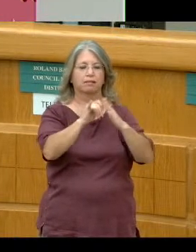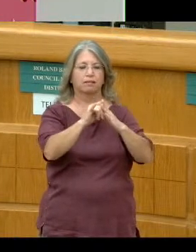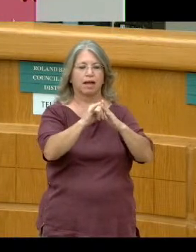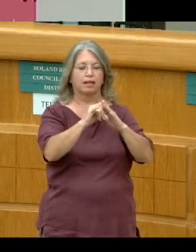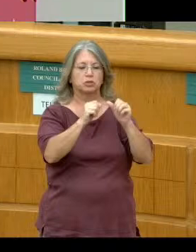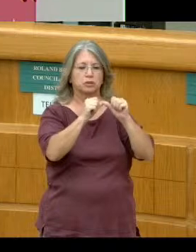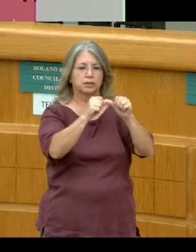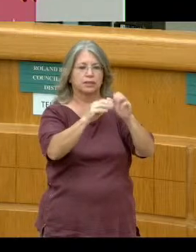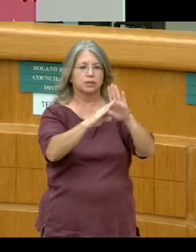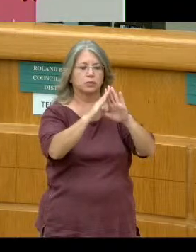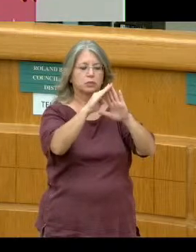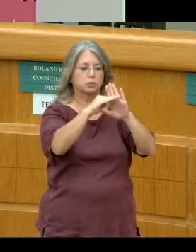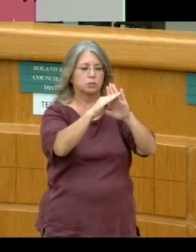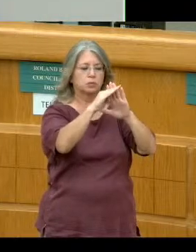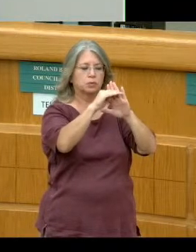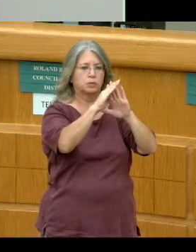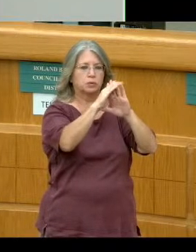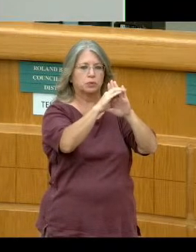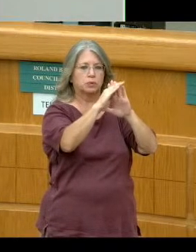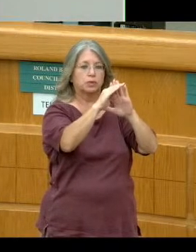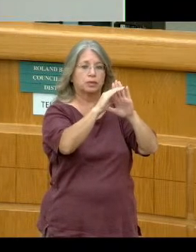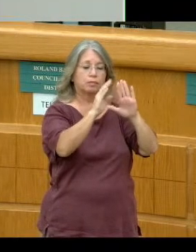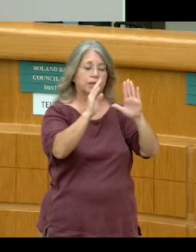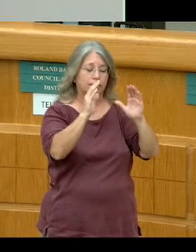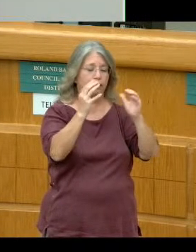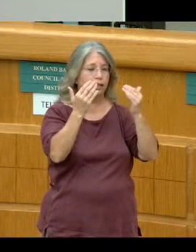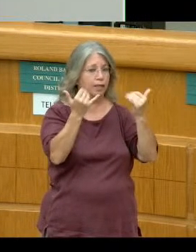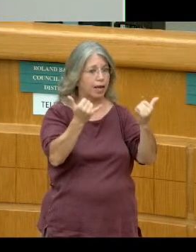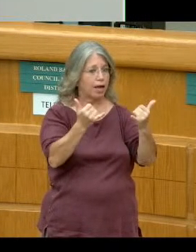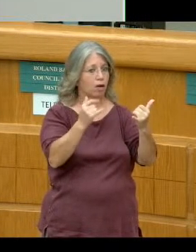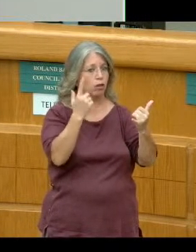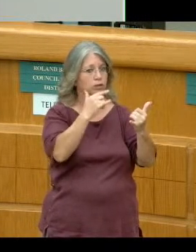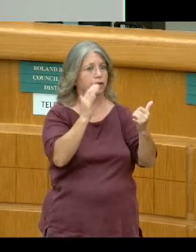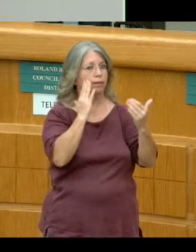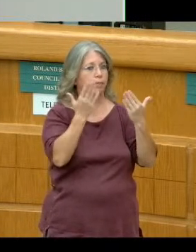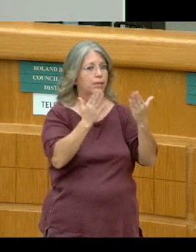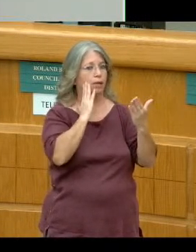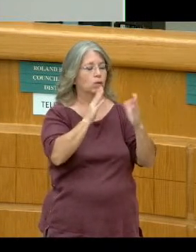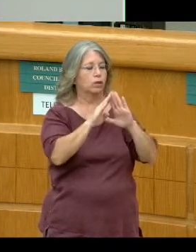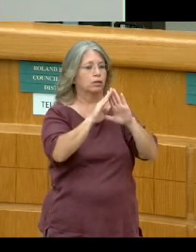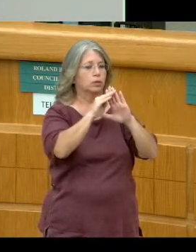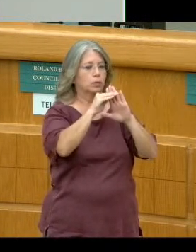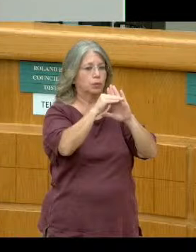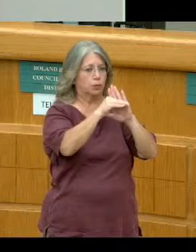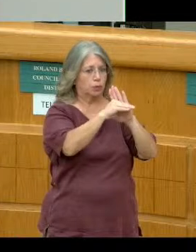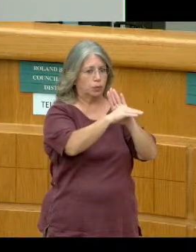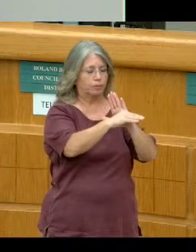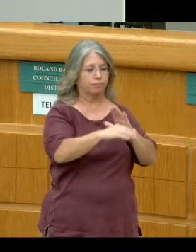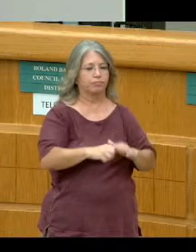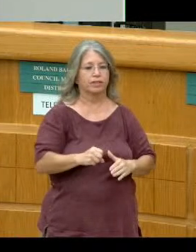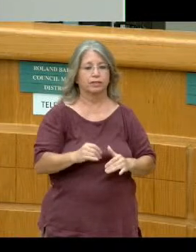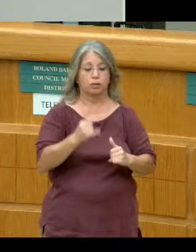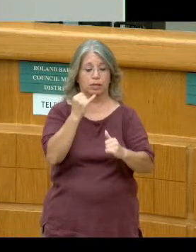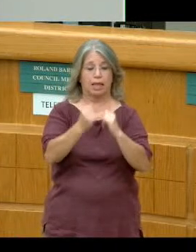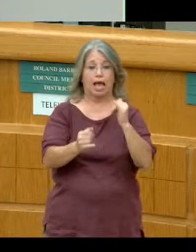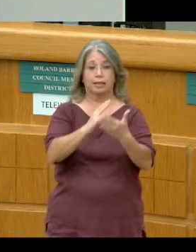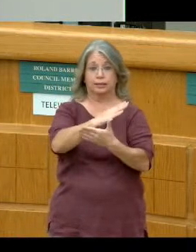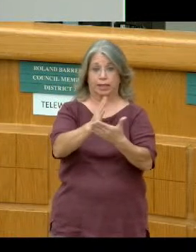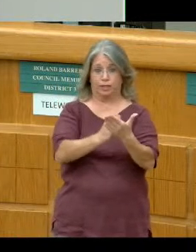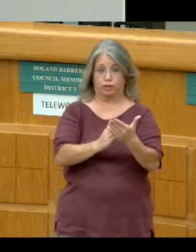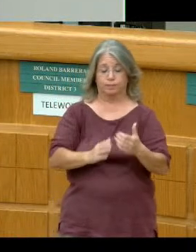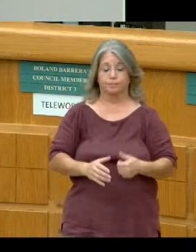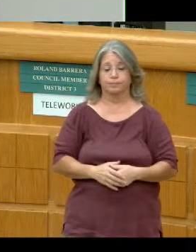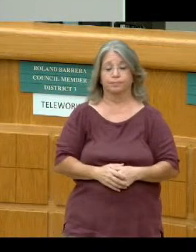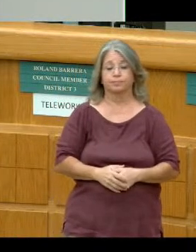downward slide as long as we can continue doing what we've been doing. So that leads us to our last section. What have we been